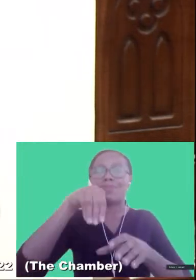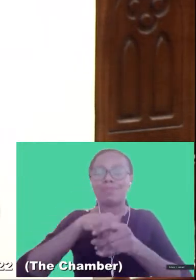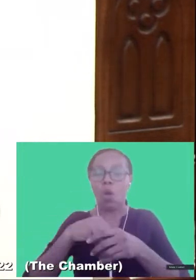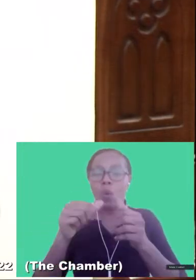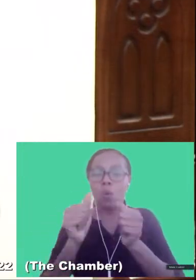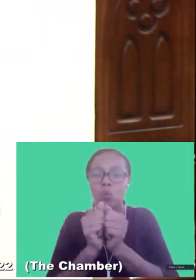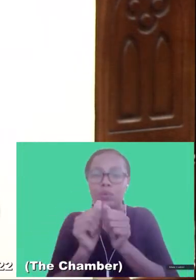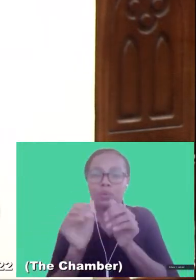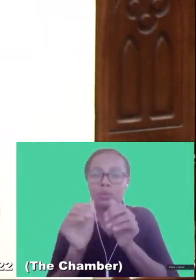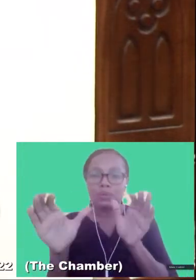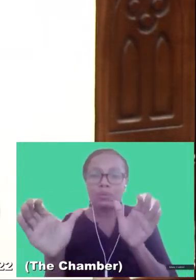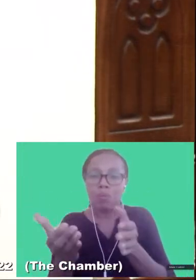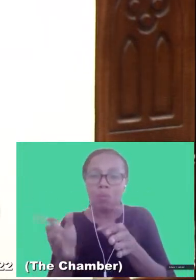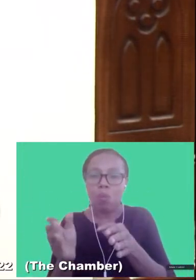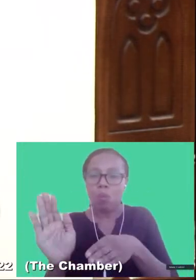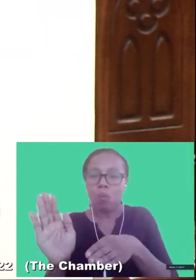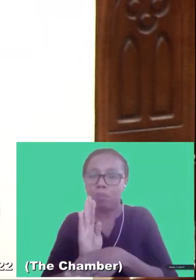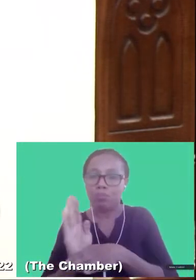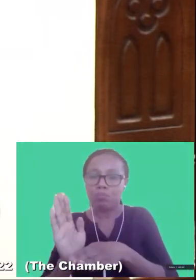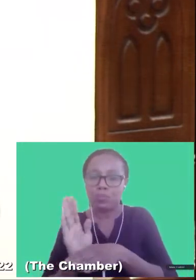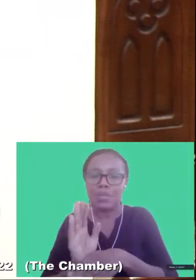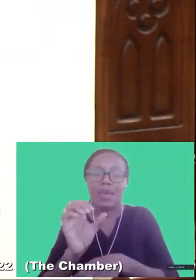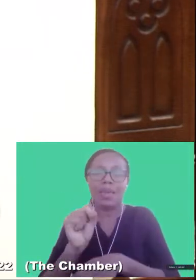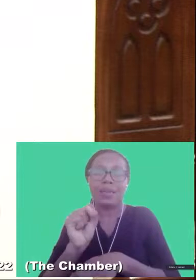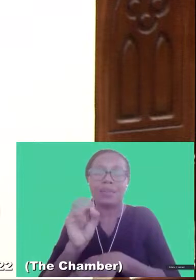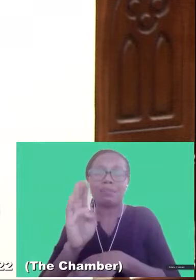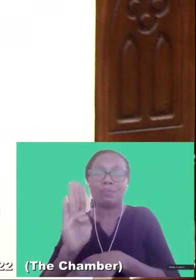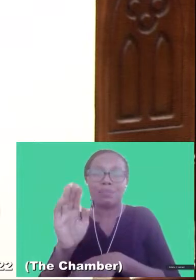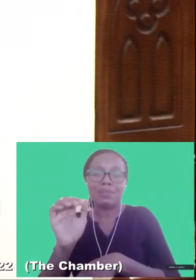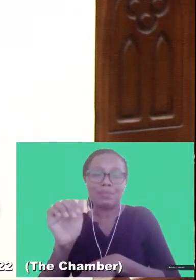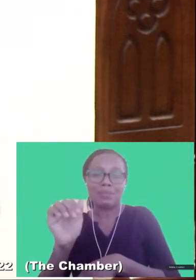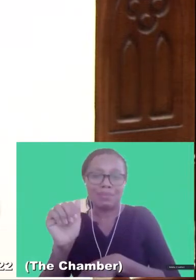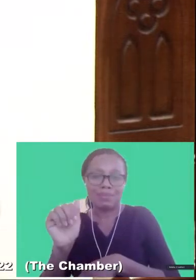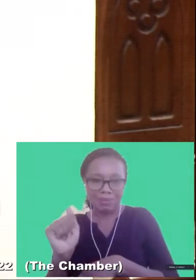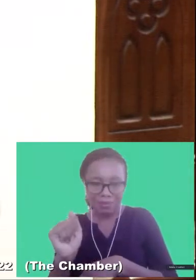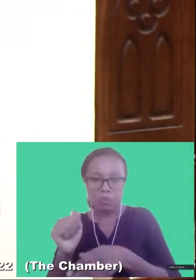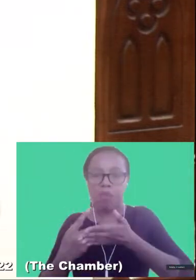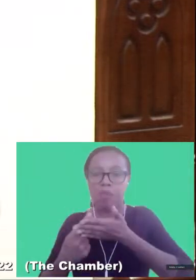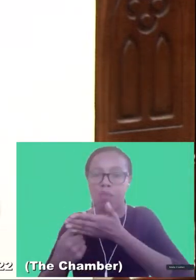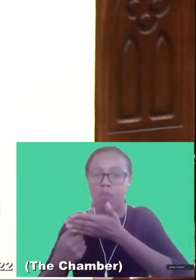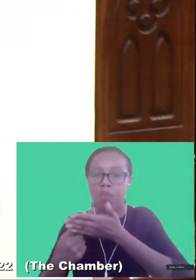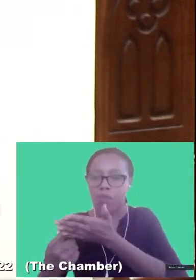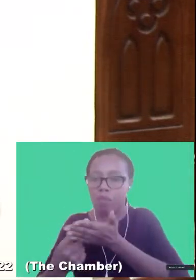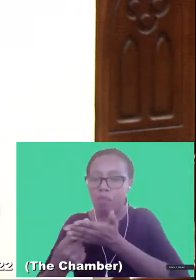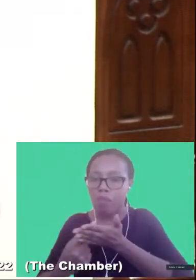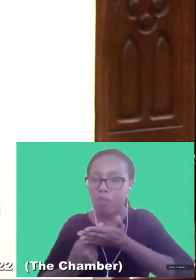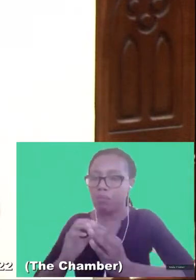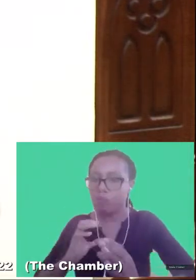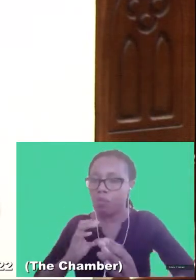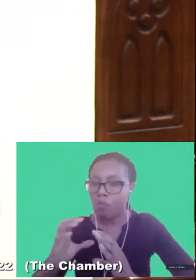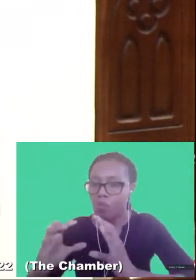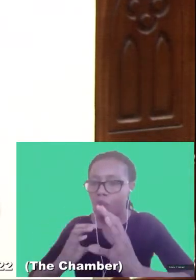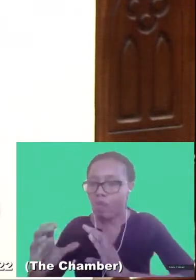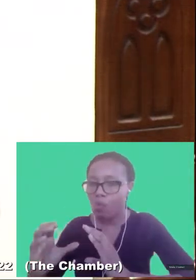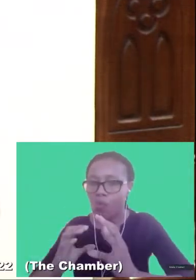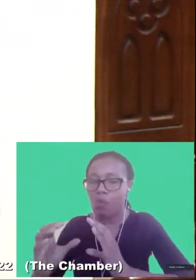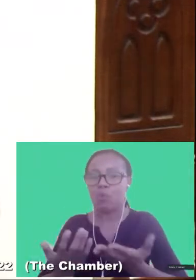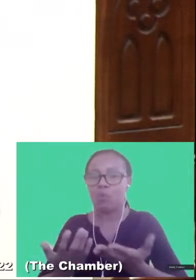I would not see any great emphasis or exclusively placed on standards,